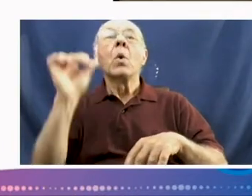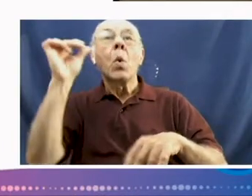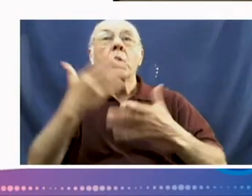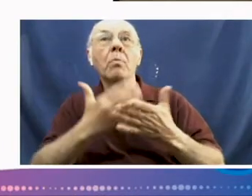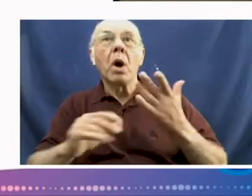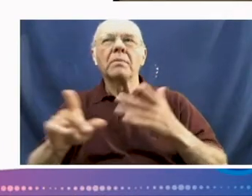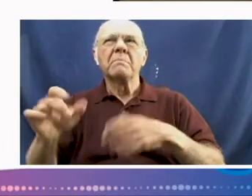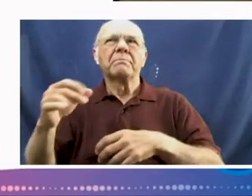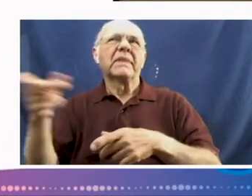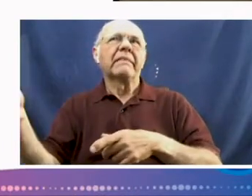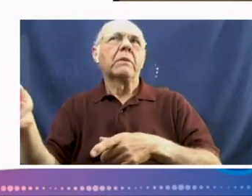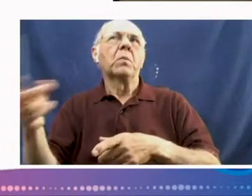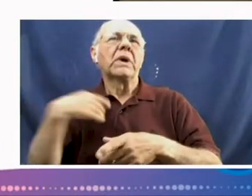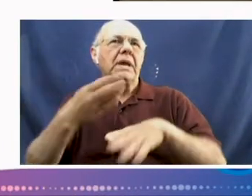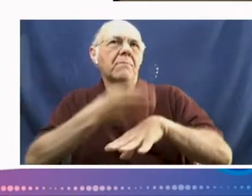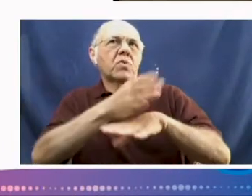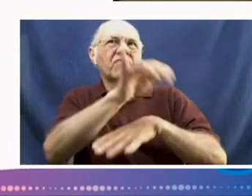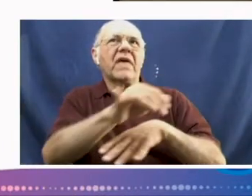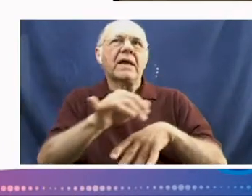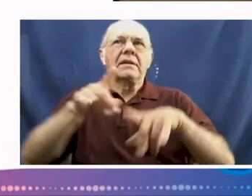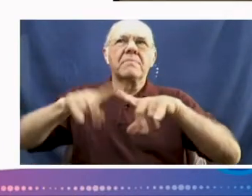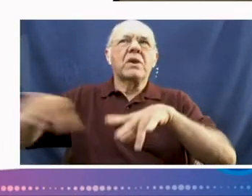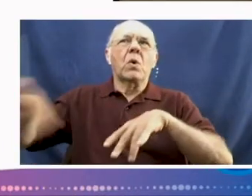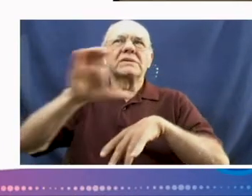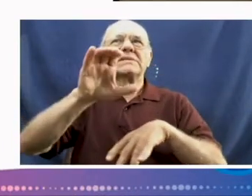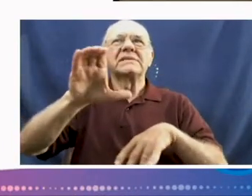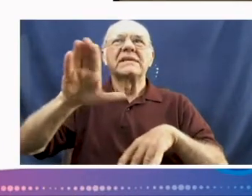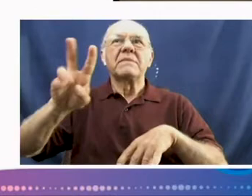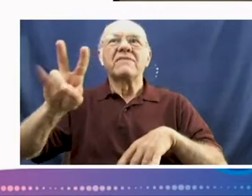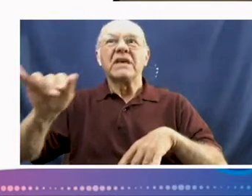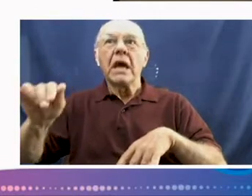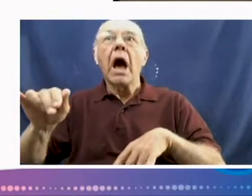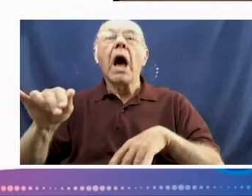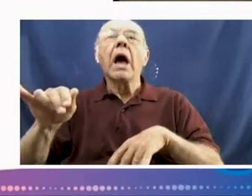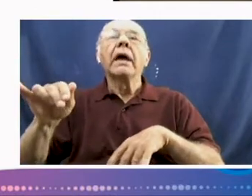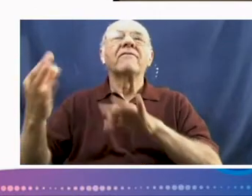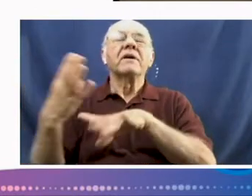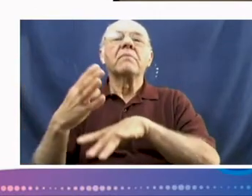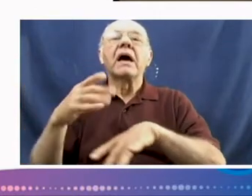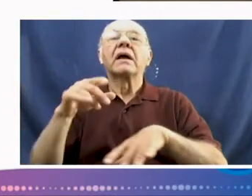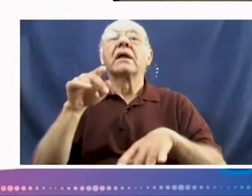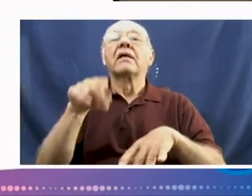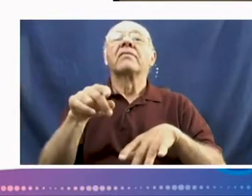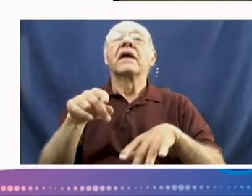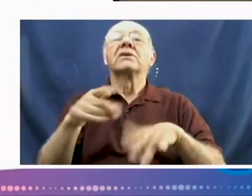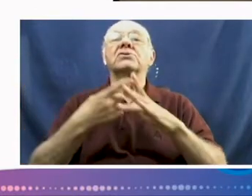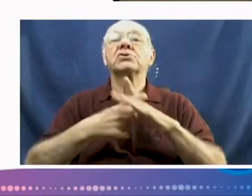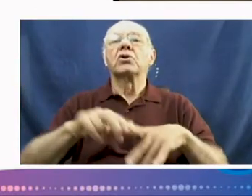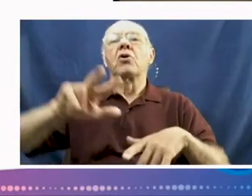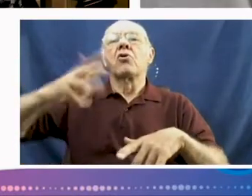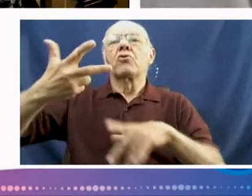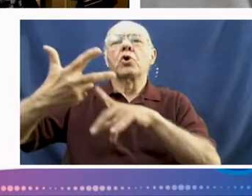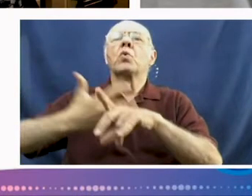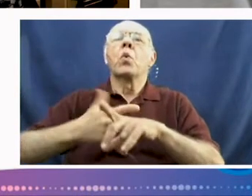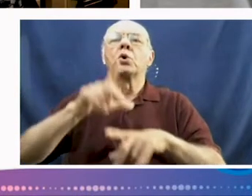feedbacks. The TVM modernization project completed in the third quarter of 2022.